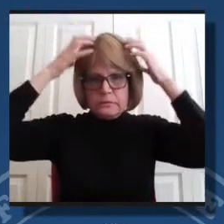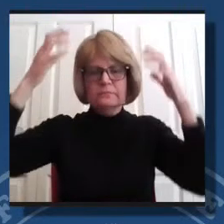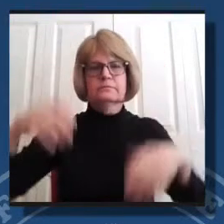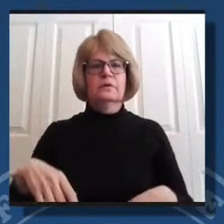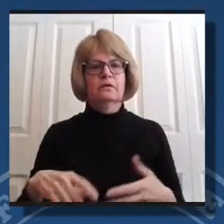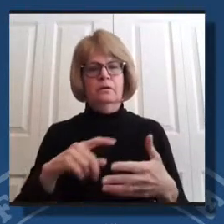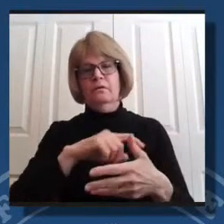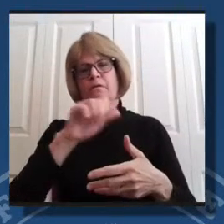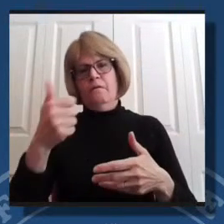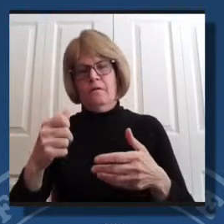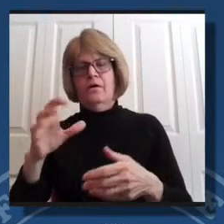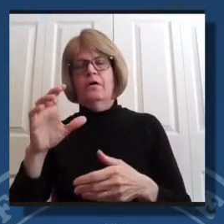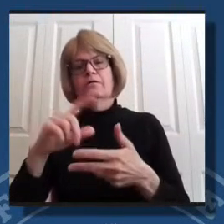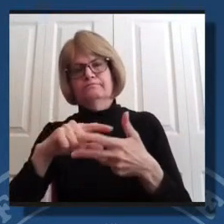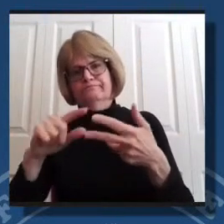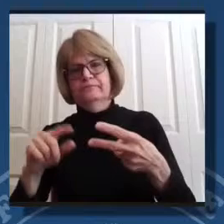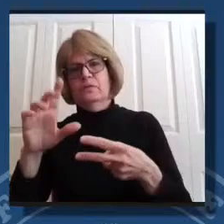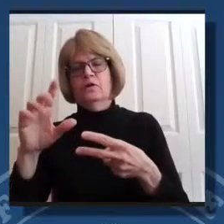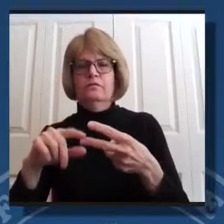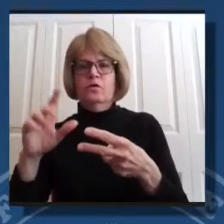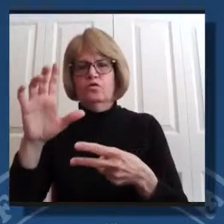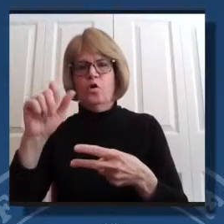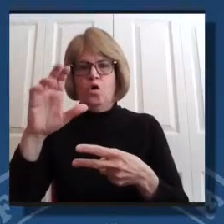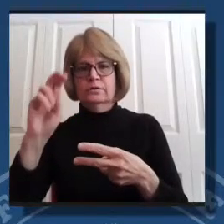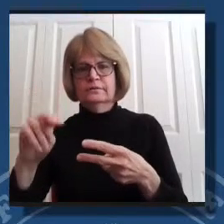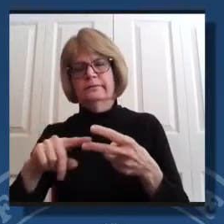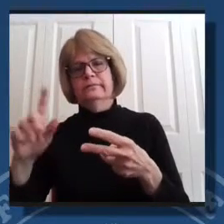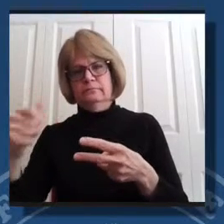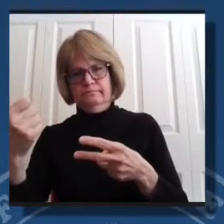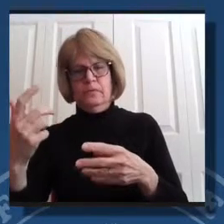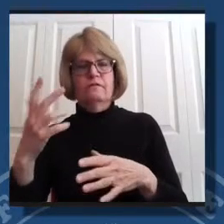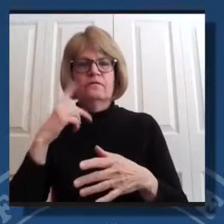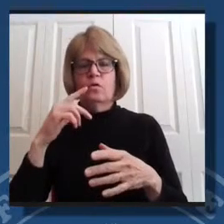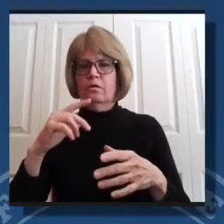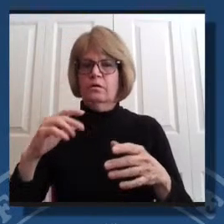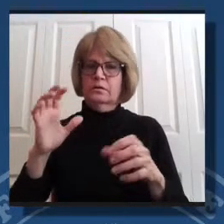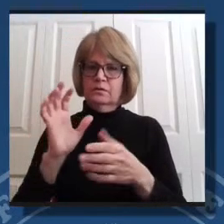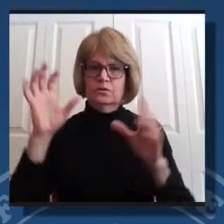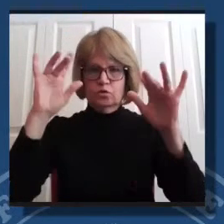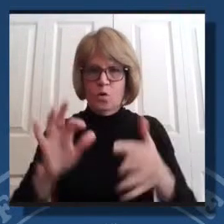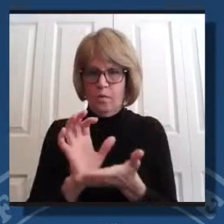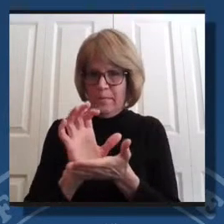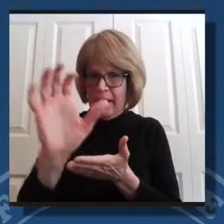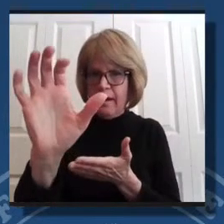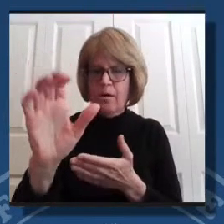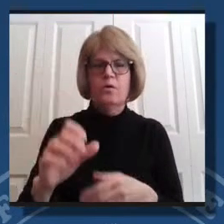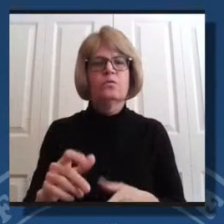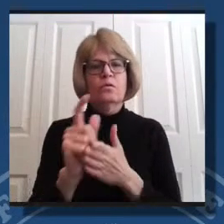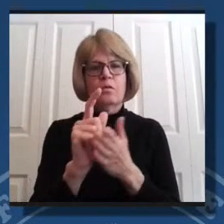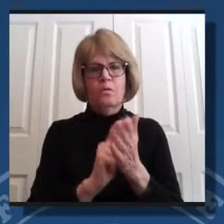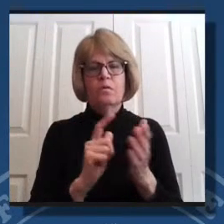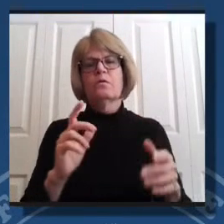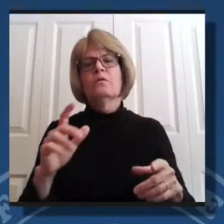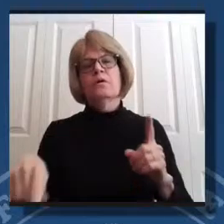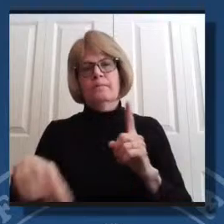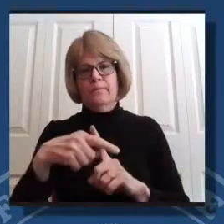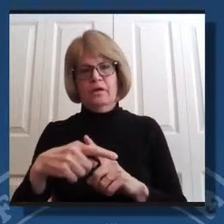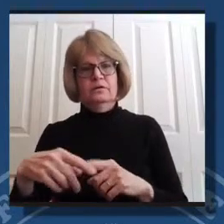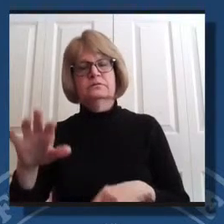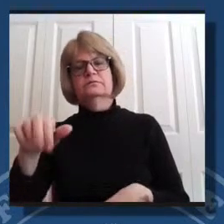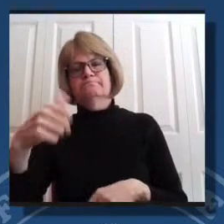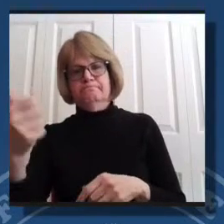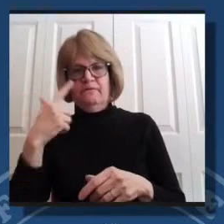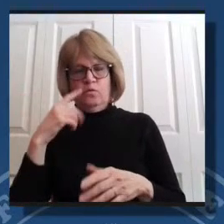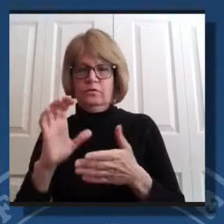Mansavinos and Carson for sponsoring our snowplow safety legislation. And then, as the governor mentioned, Representative Osinski for his work on some of the